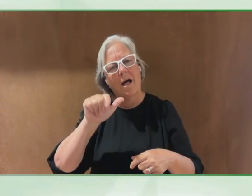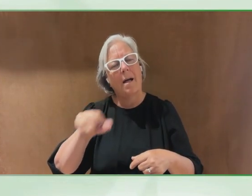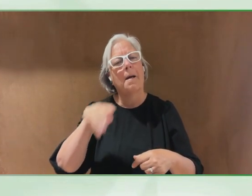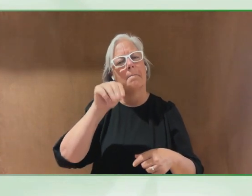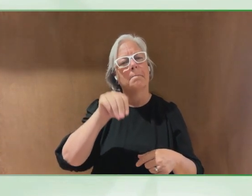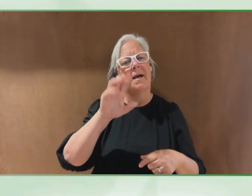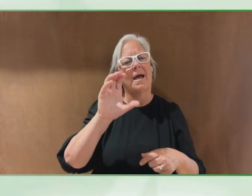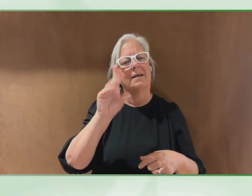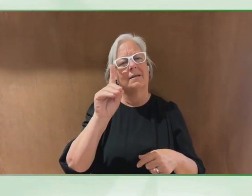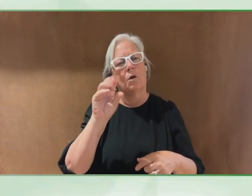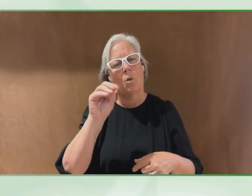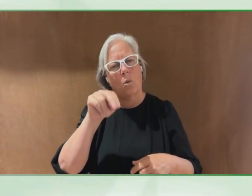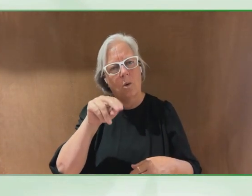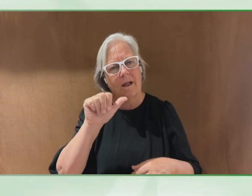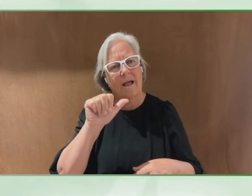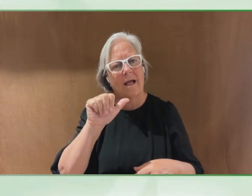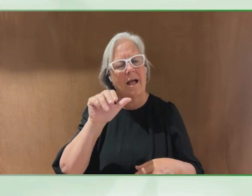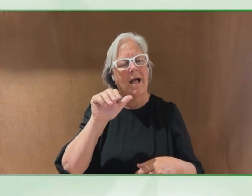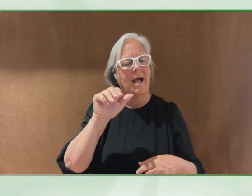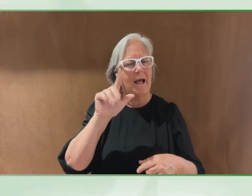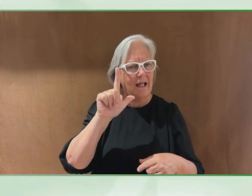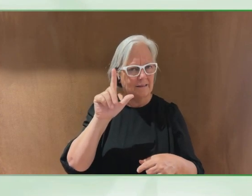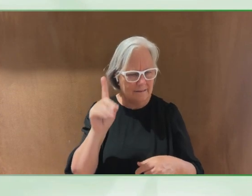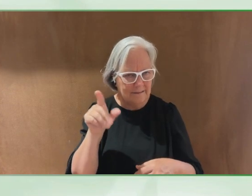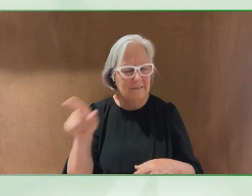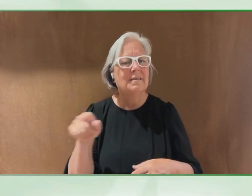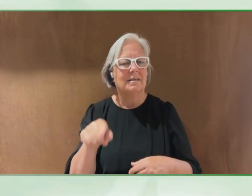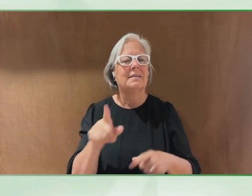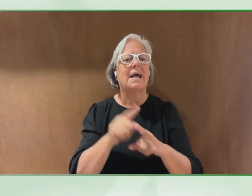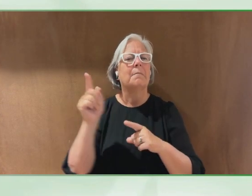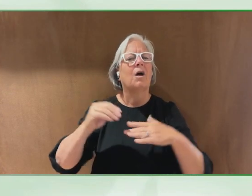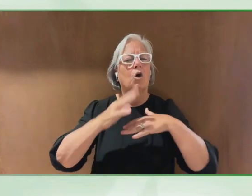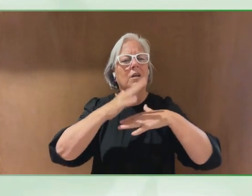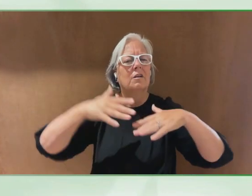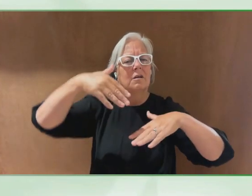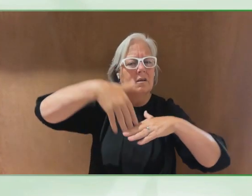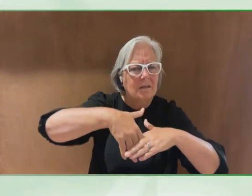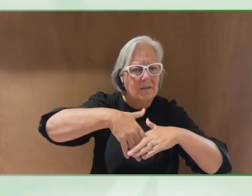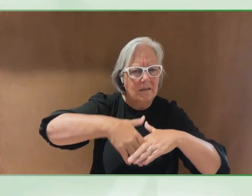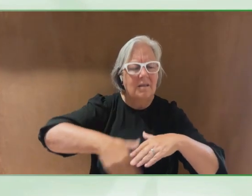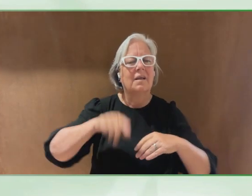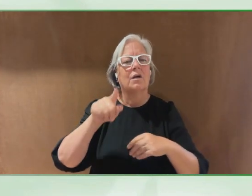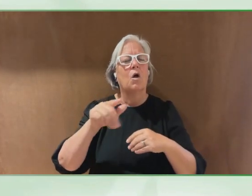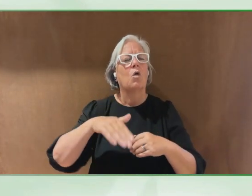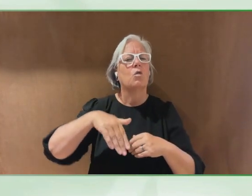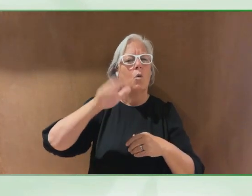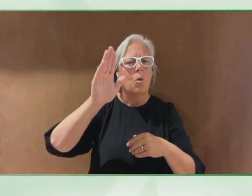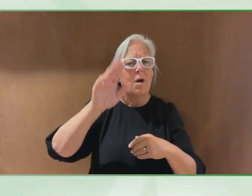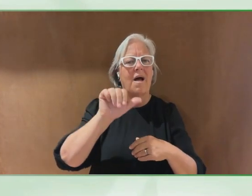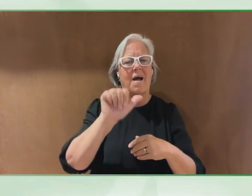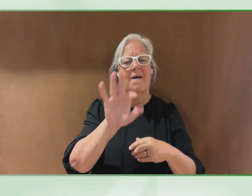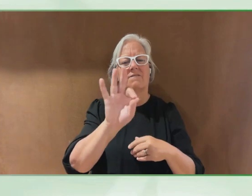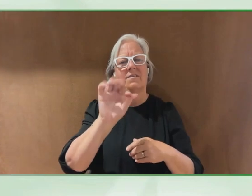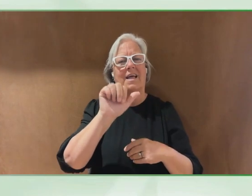social policy analyst in Crown Indigenous Relations and Northern Affairs from Canada. So,